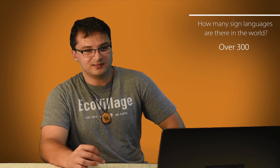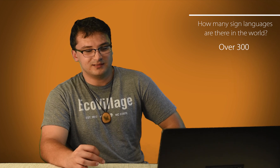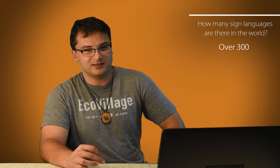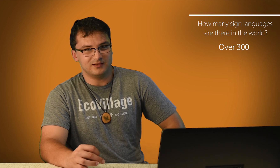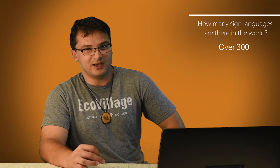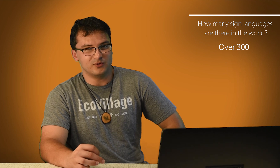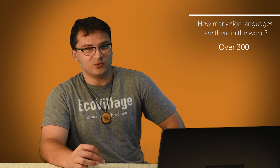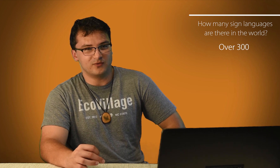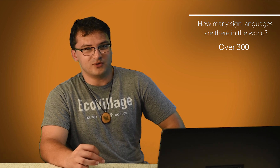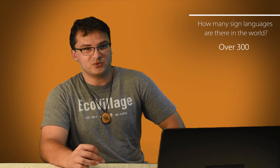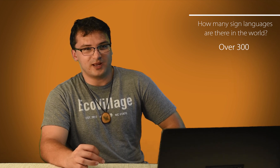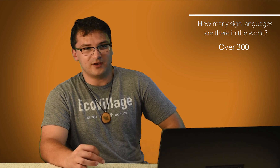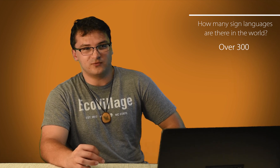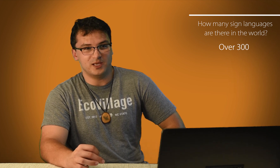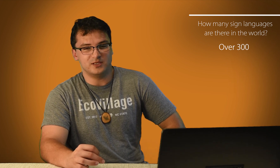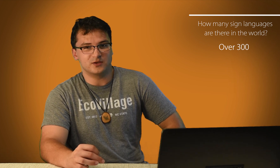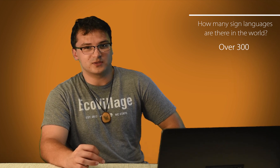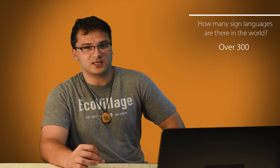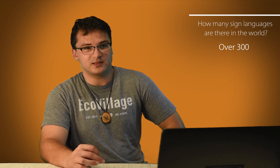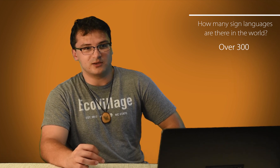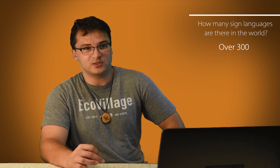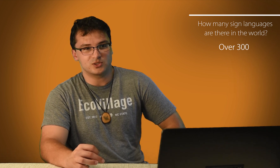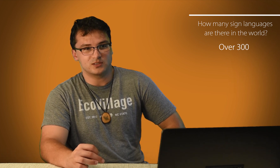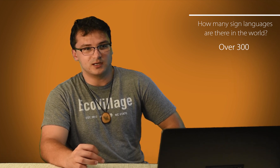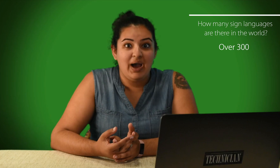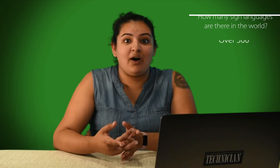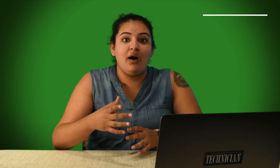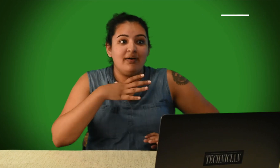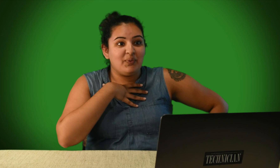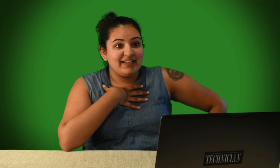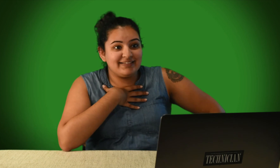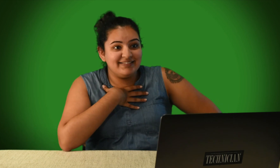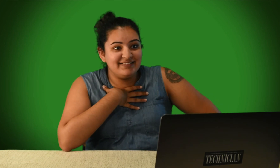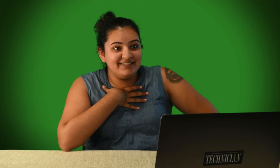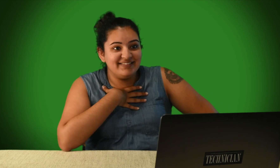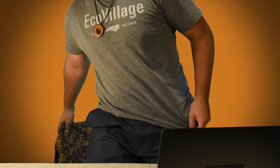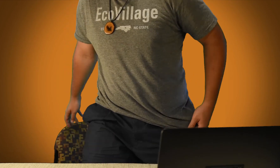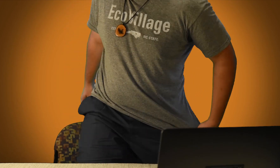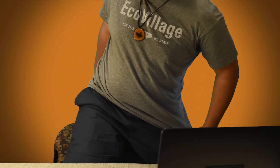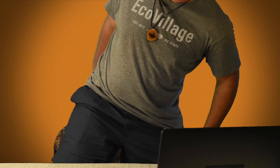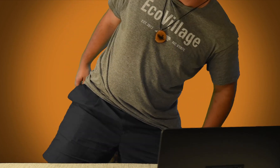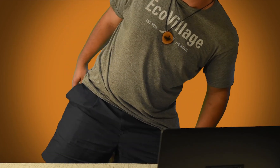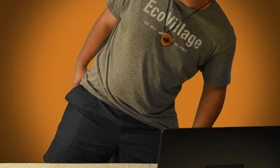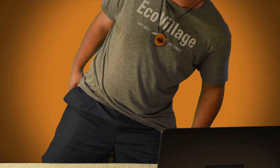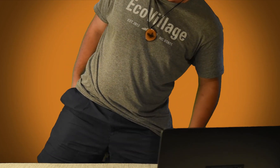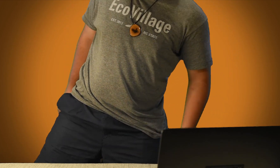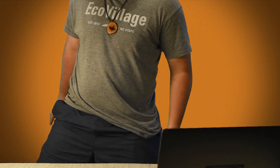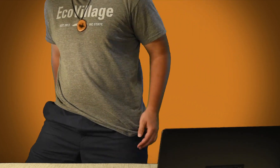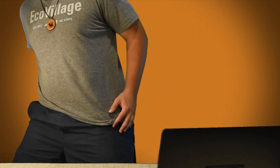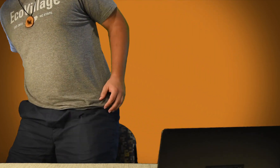every one of those would have maybe a different sign language. What, huh, what? Thank you. I